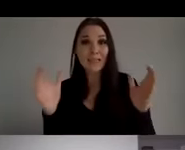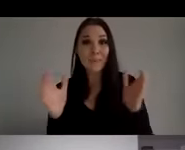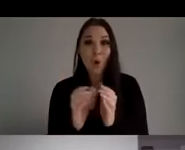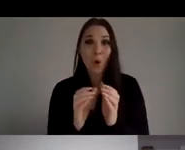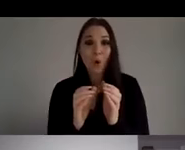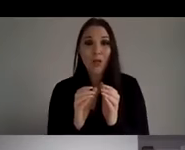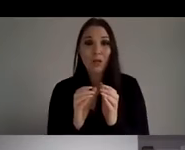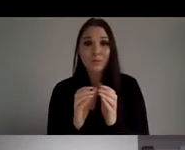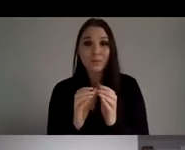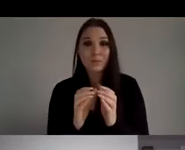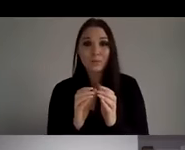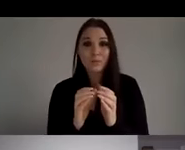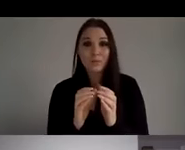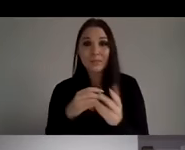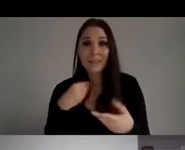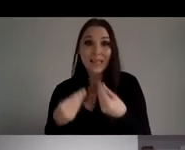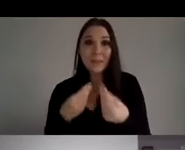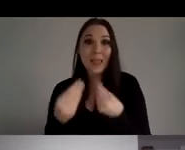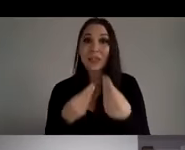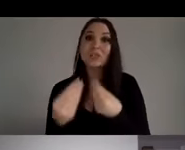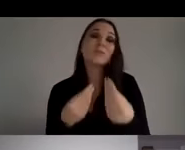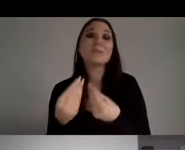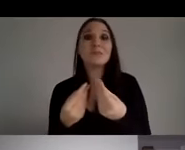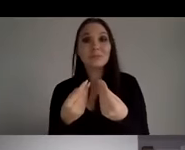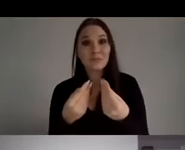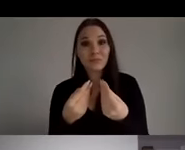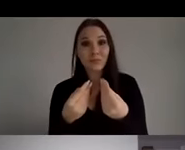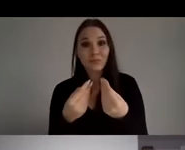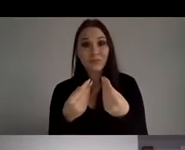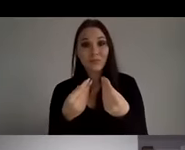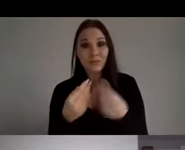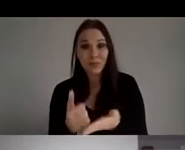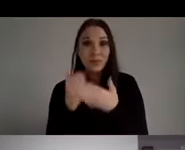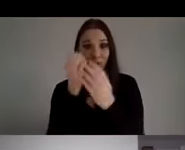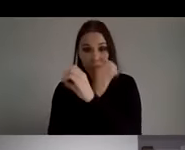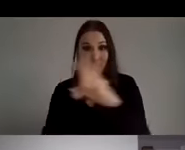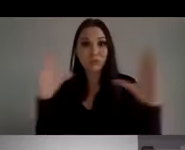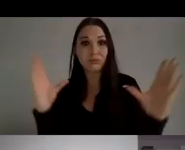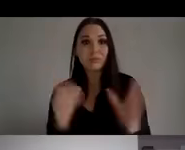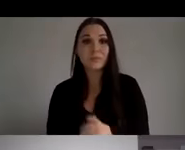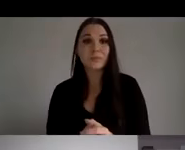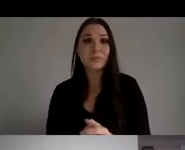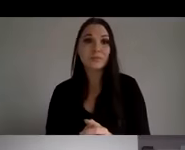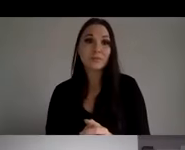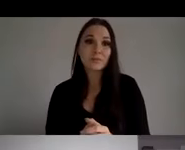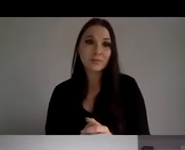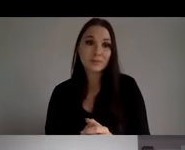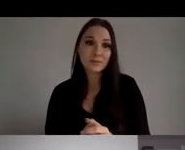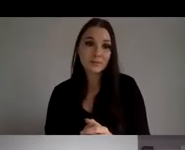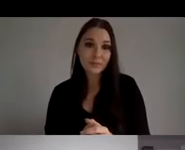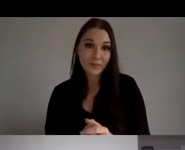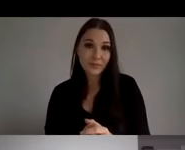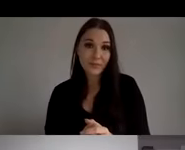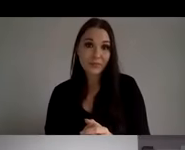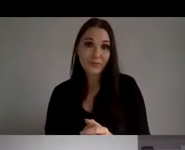really extremely reduces the effort, or the other way around. Yeah, I think one